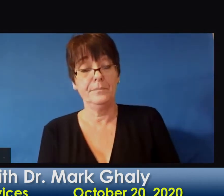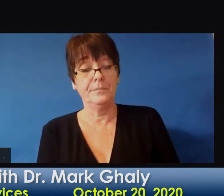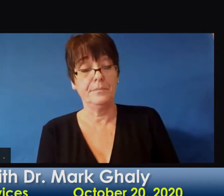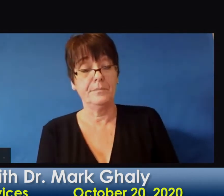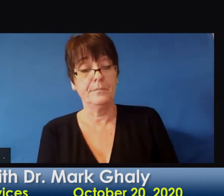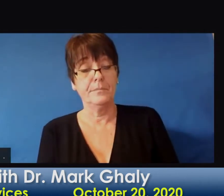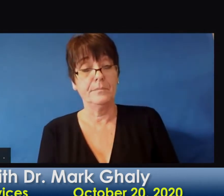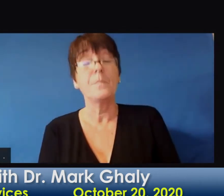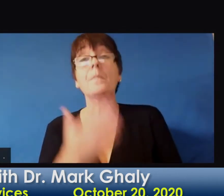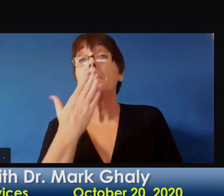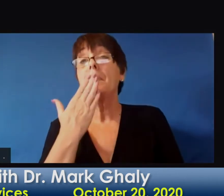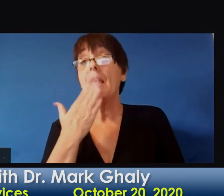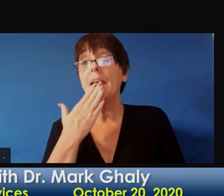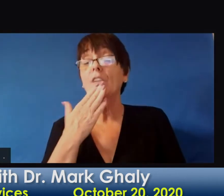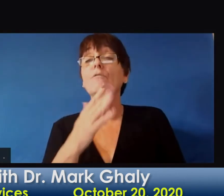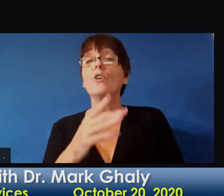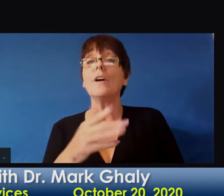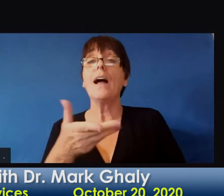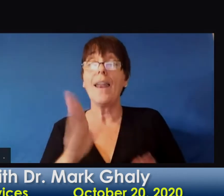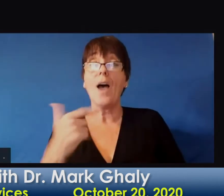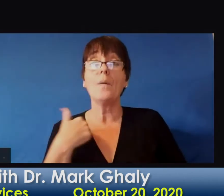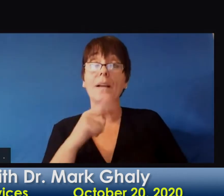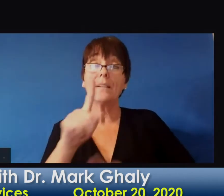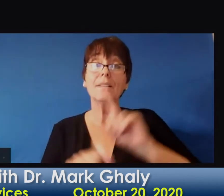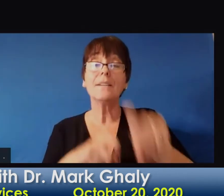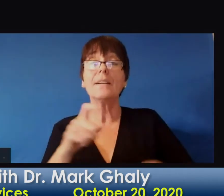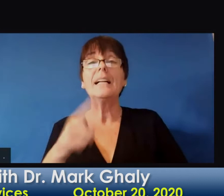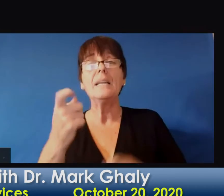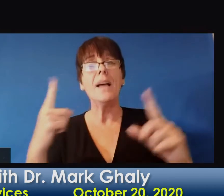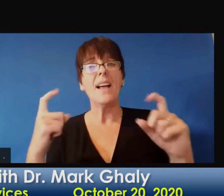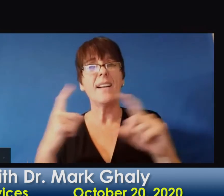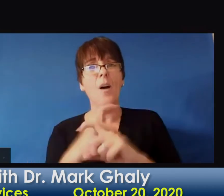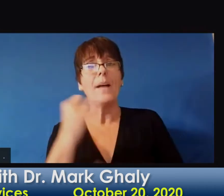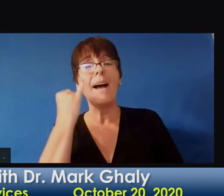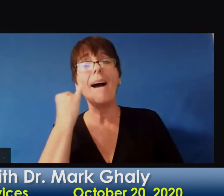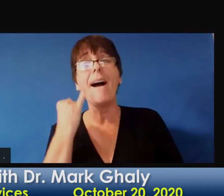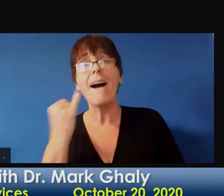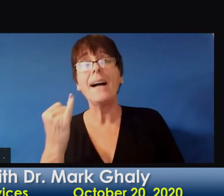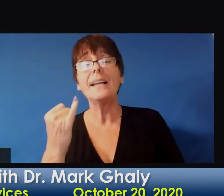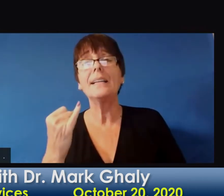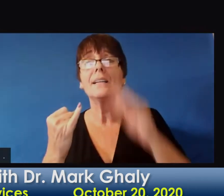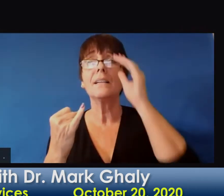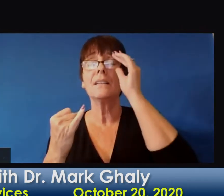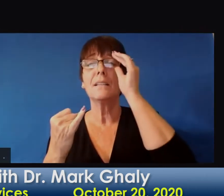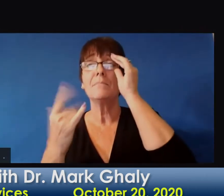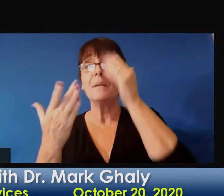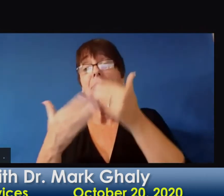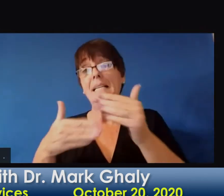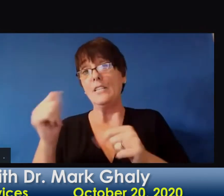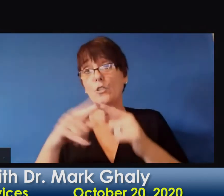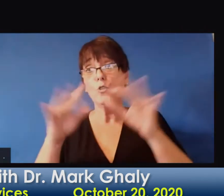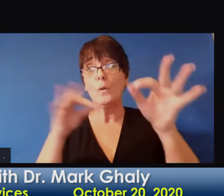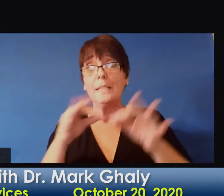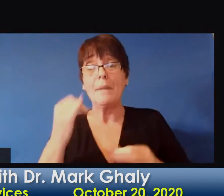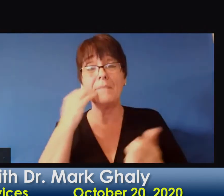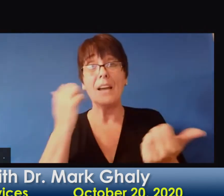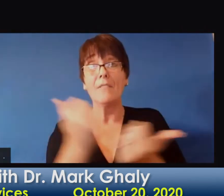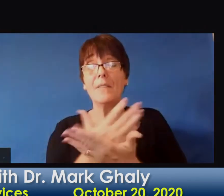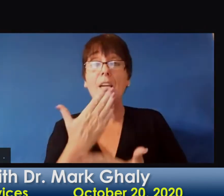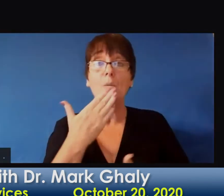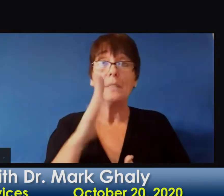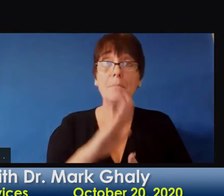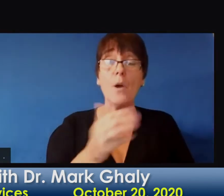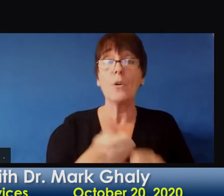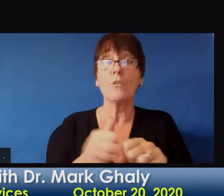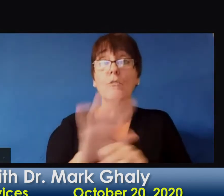Thanks so much for taking these questions. This is a kind of a complicated idea to articulate. It'd be easier to explain if everything was going badly or if the coronavirus